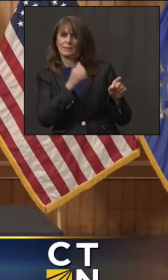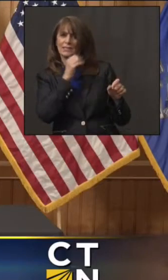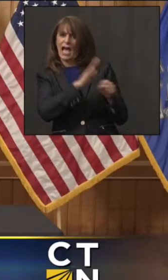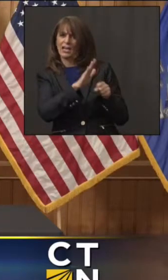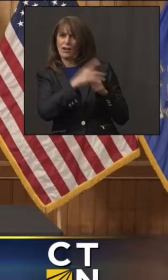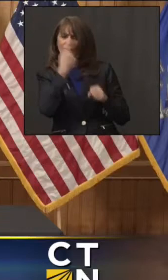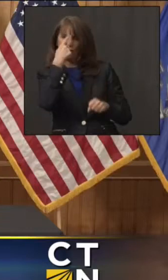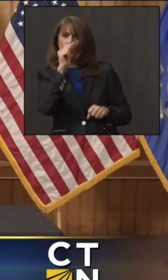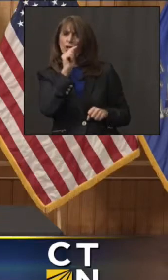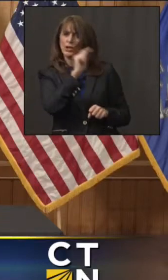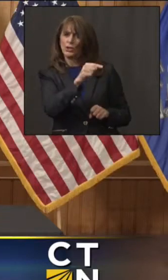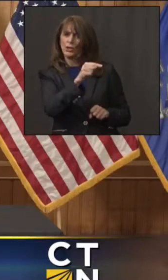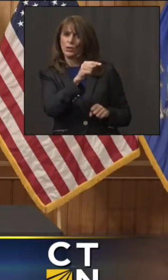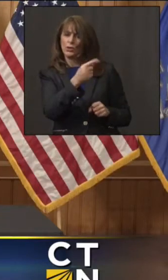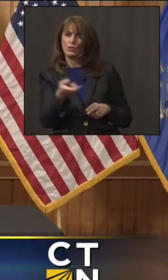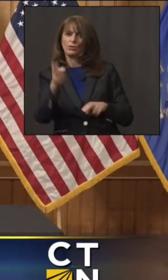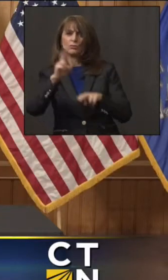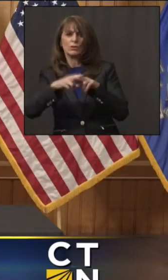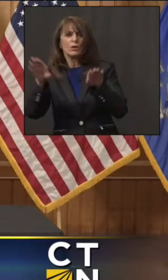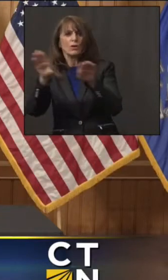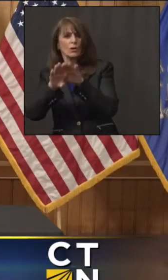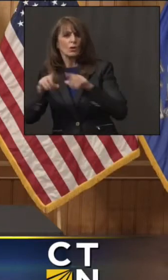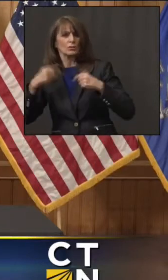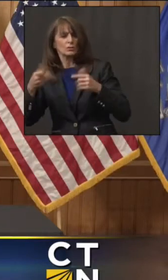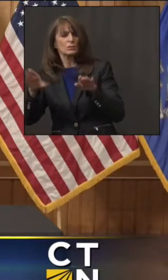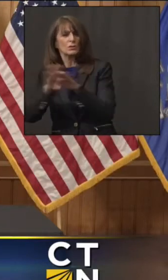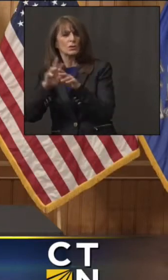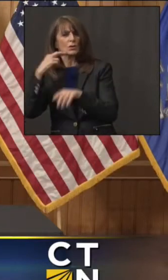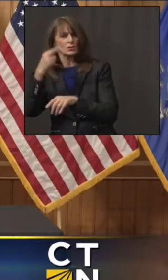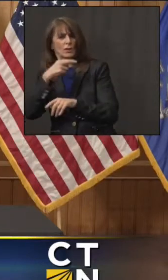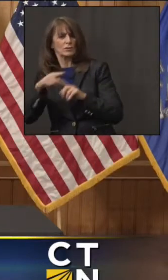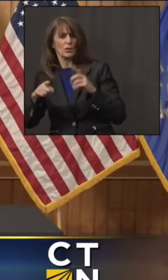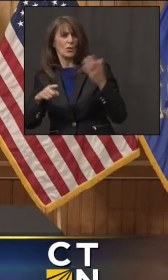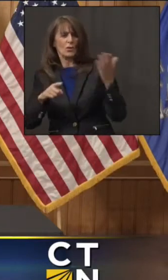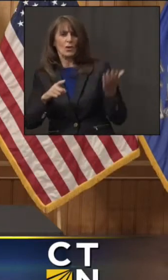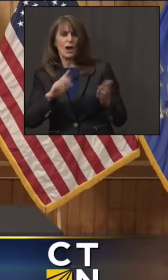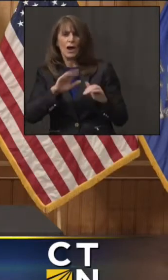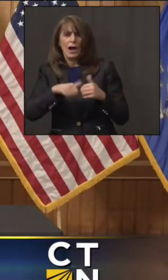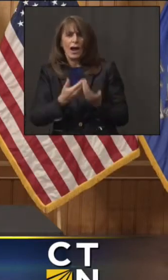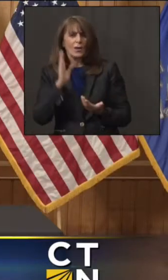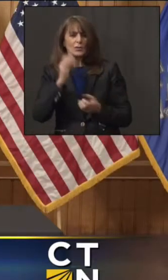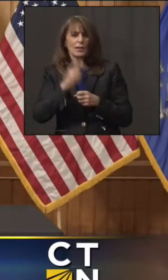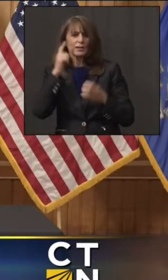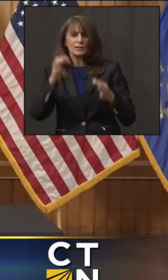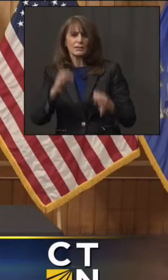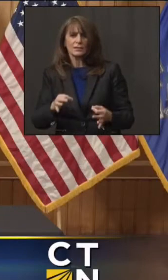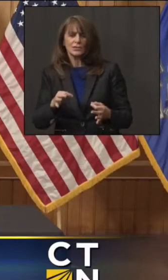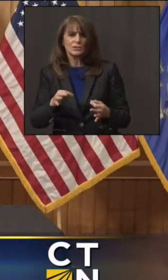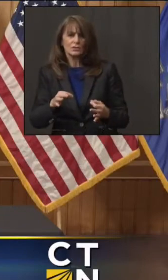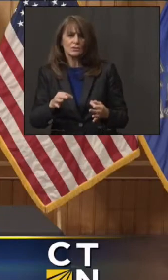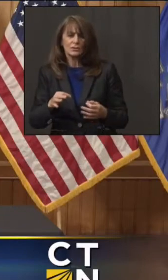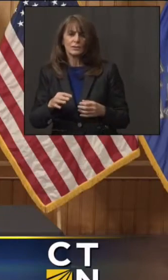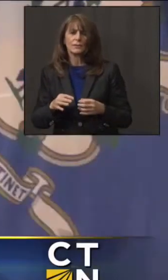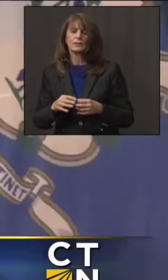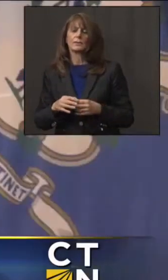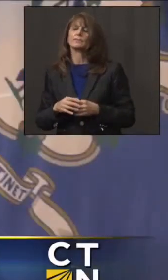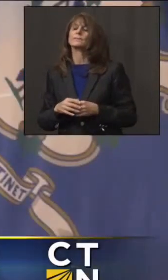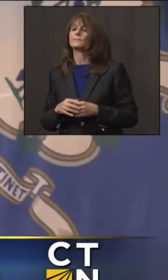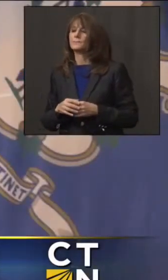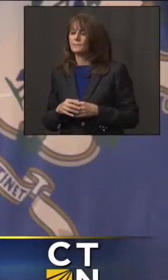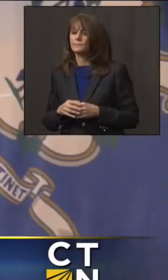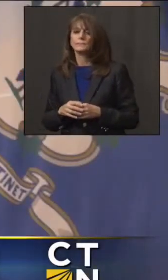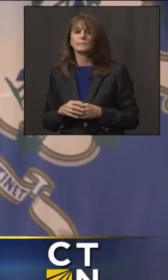you to add additional restrictions. So what are you looking for in the hospitalization metrics that you haven't gotten already from staff? Well, certainly capacity